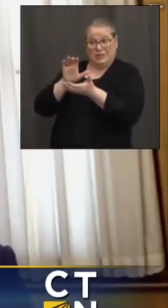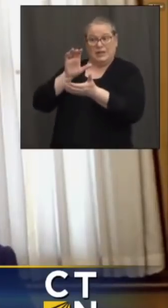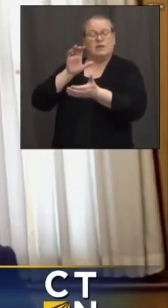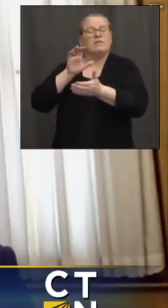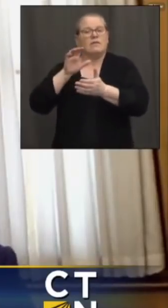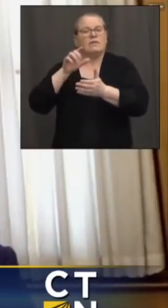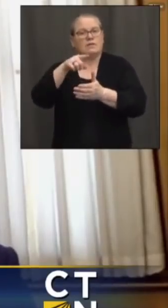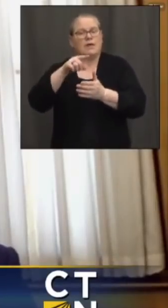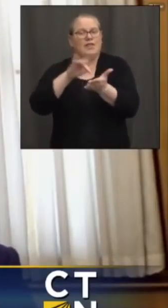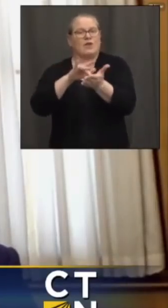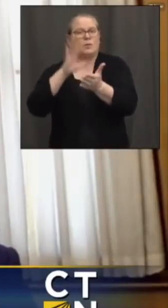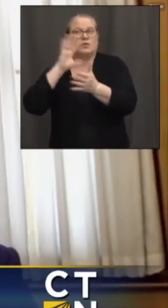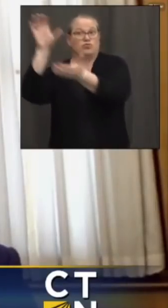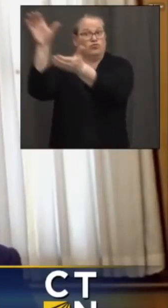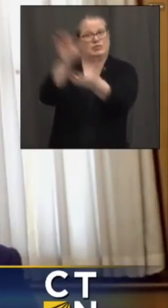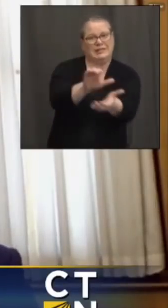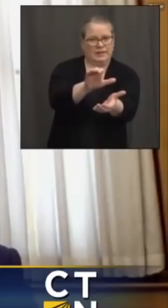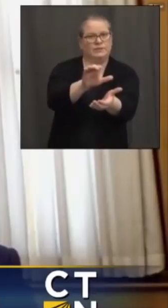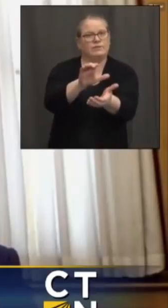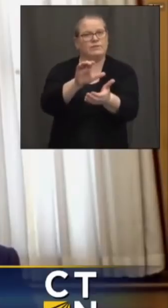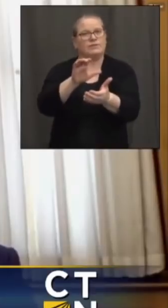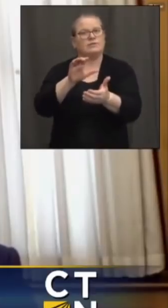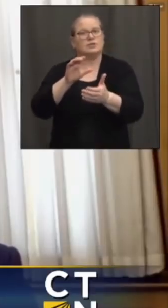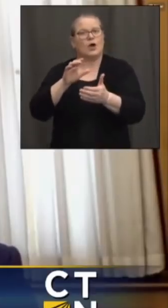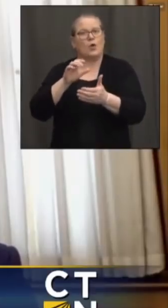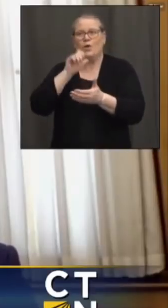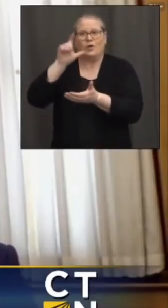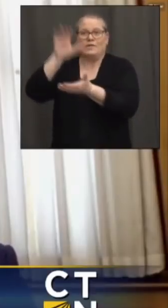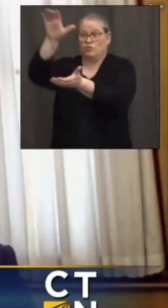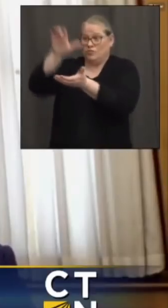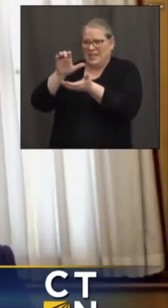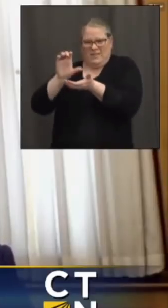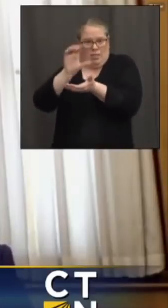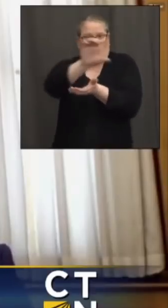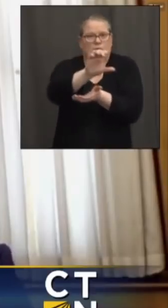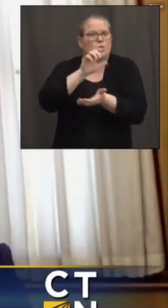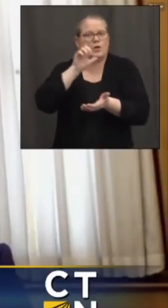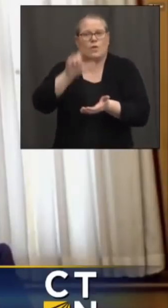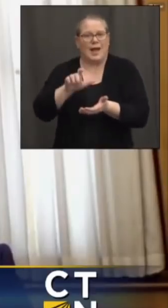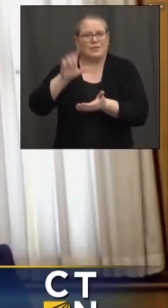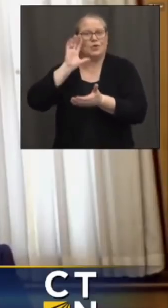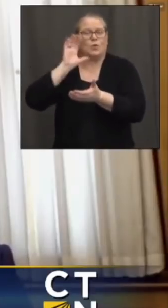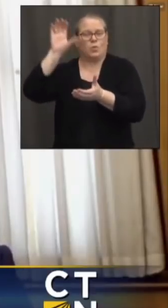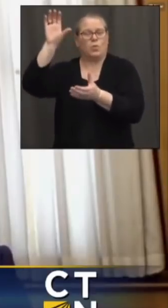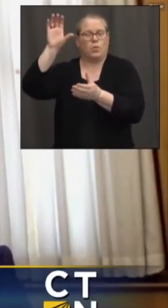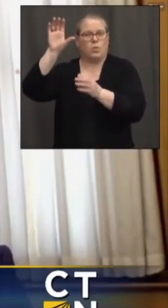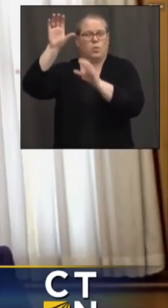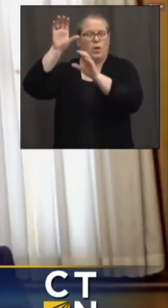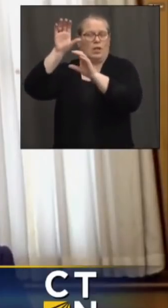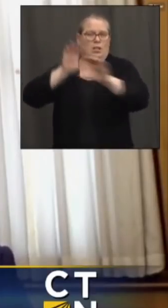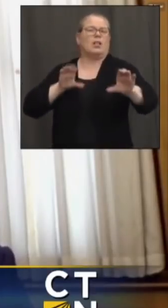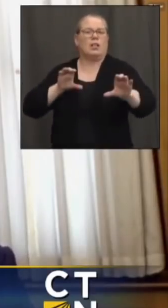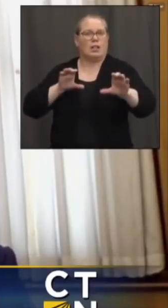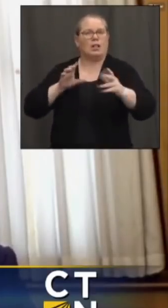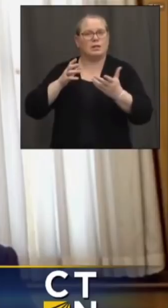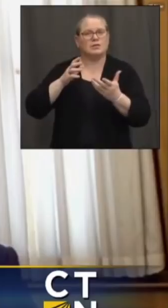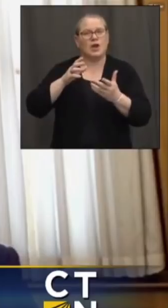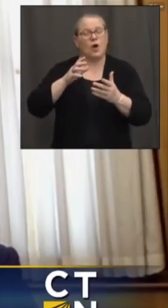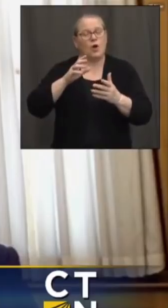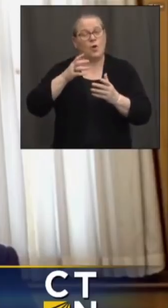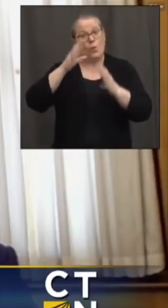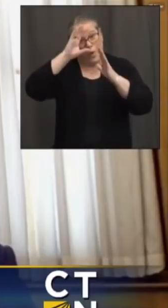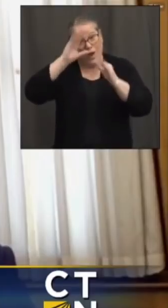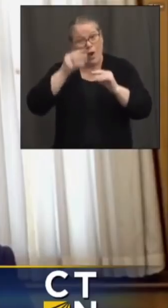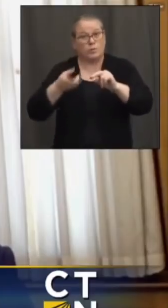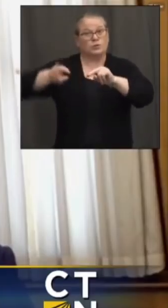and phasing up over the next week or so with another 11,000 doses across those 60 CVS and Walgreens locations. And we've been working